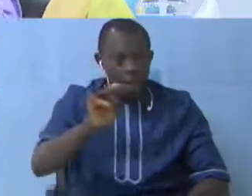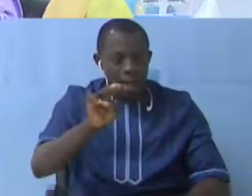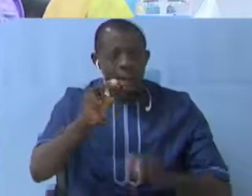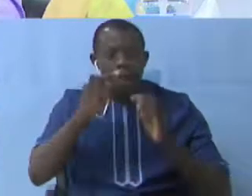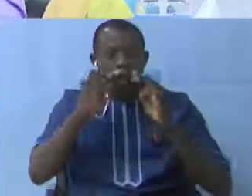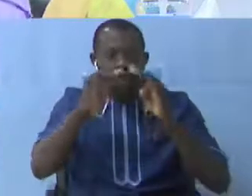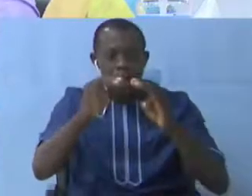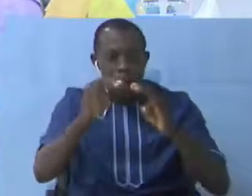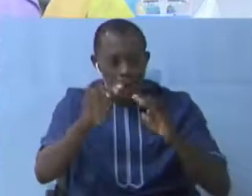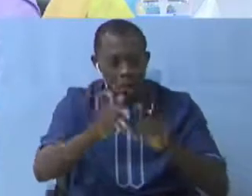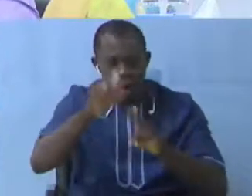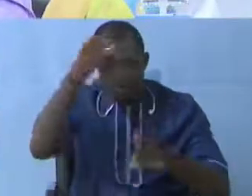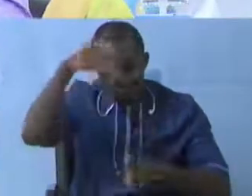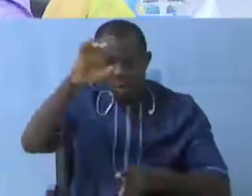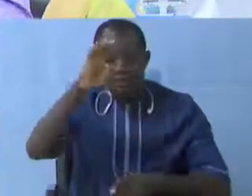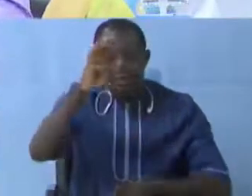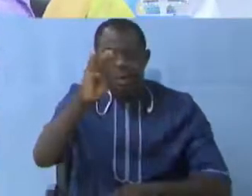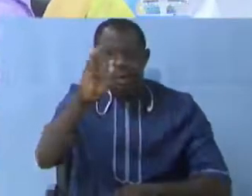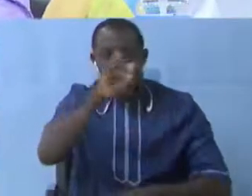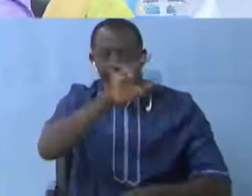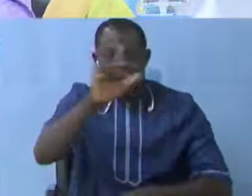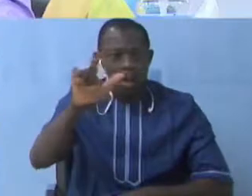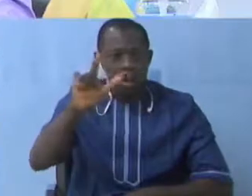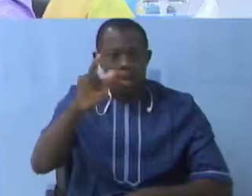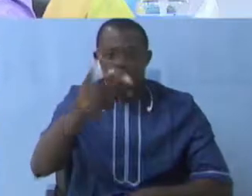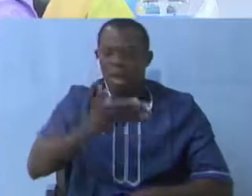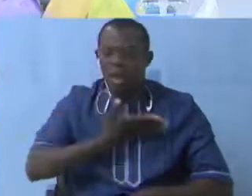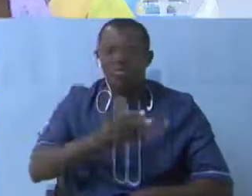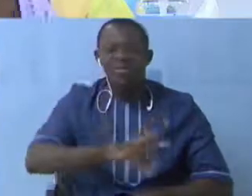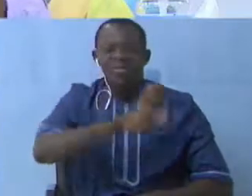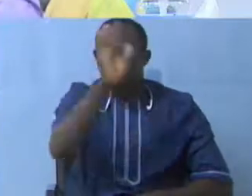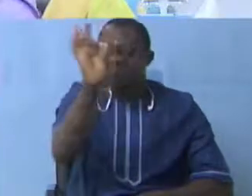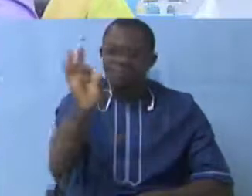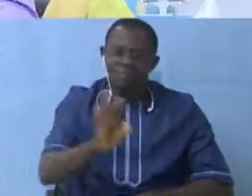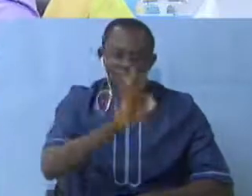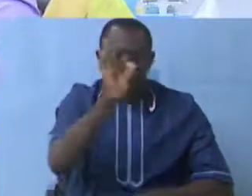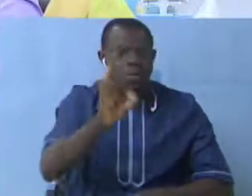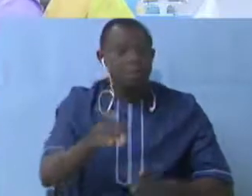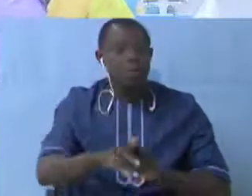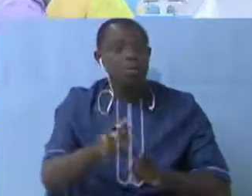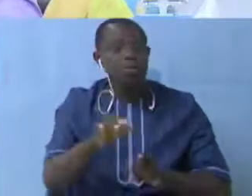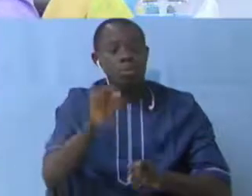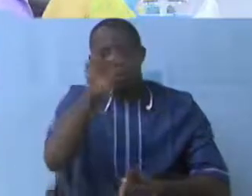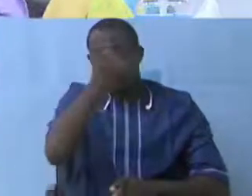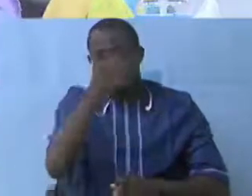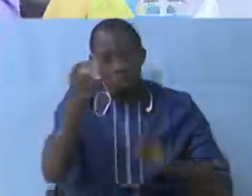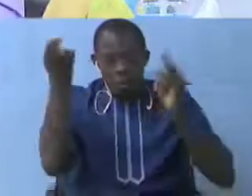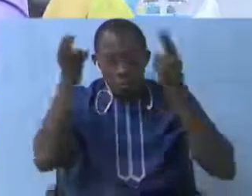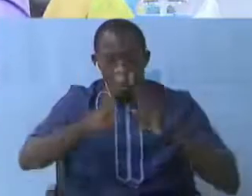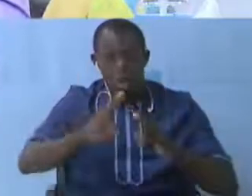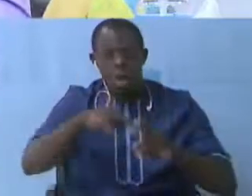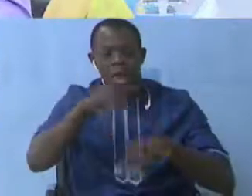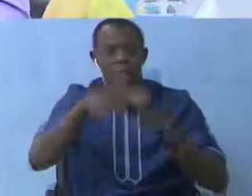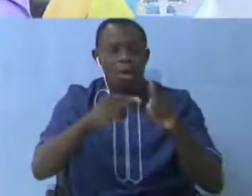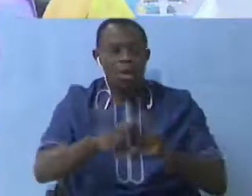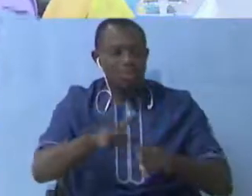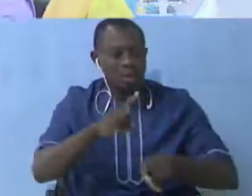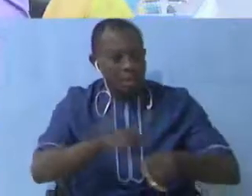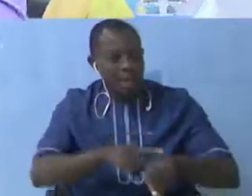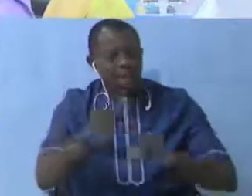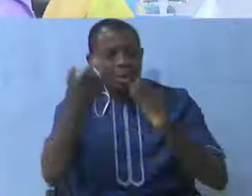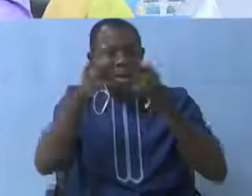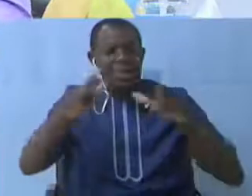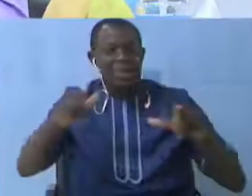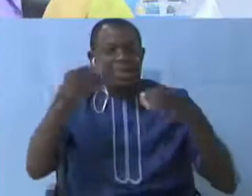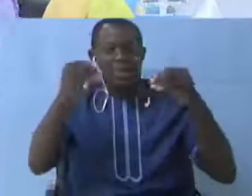of very draconian provisions, such as the registration, the duration of the license, and also a